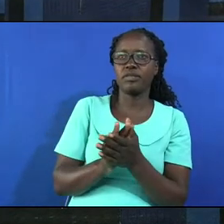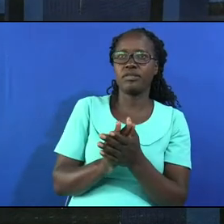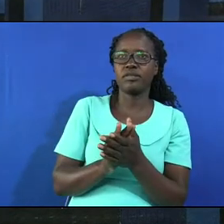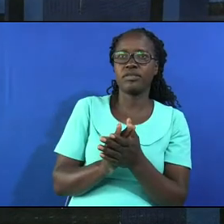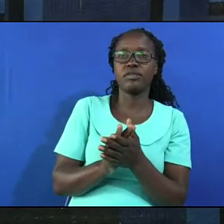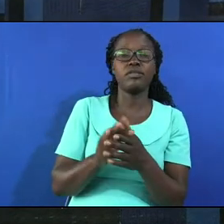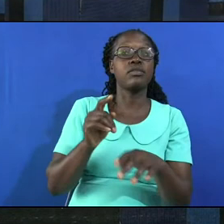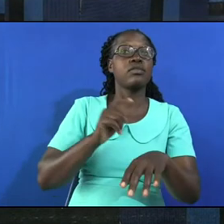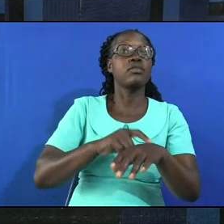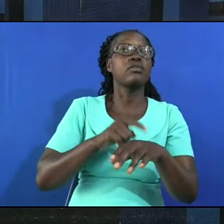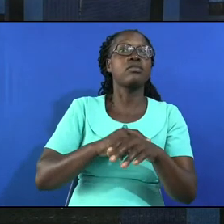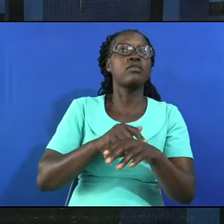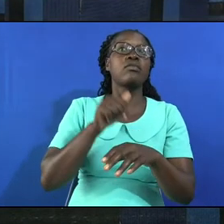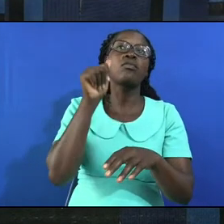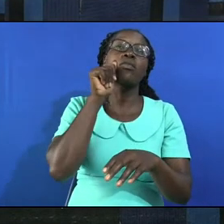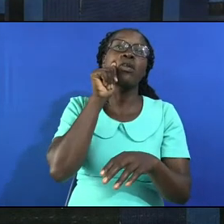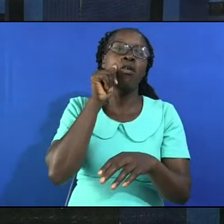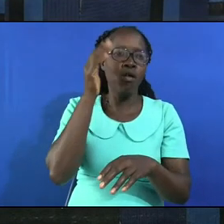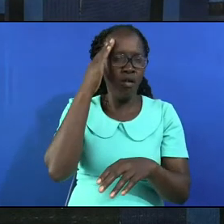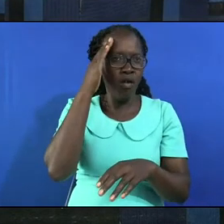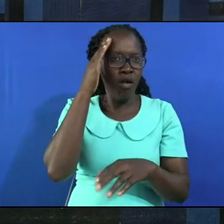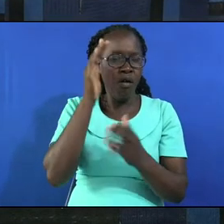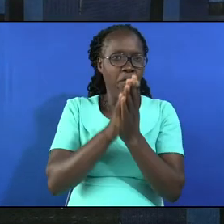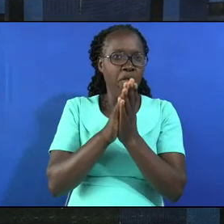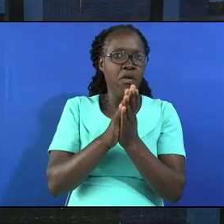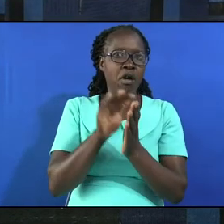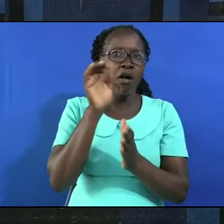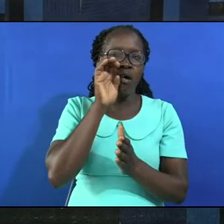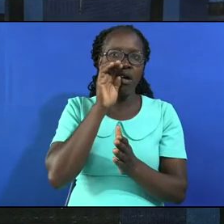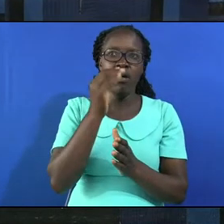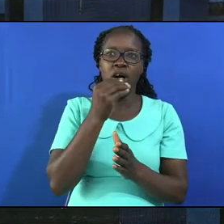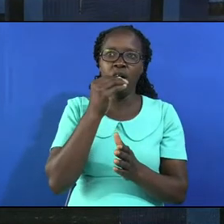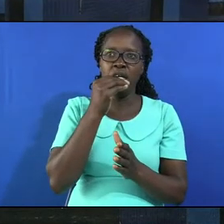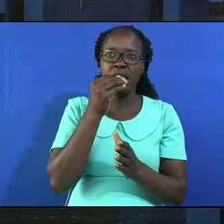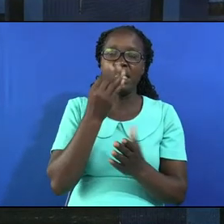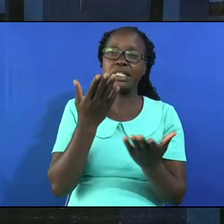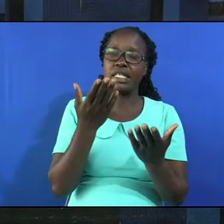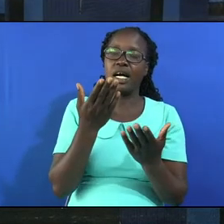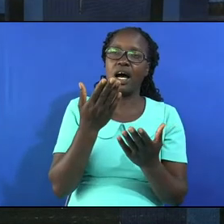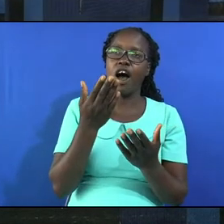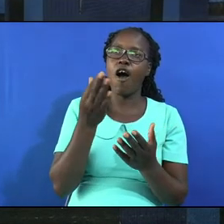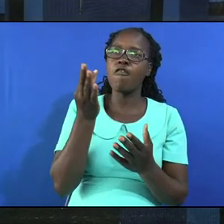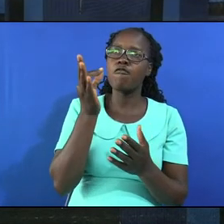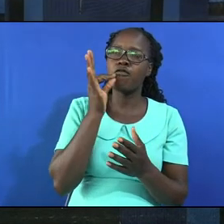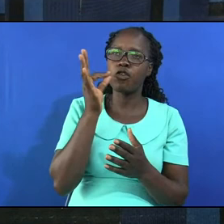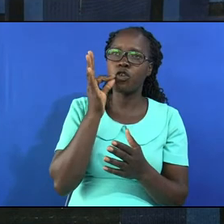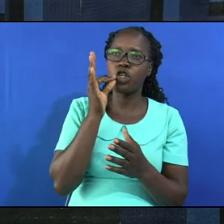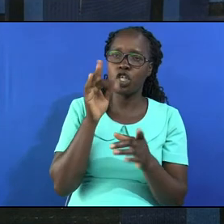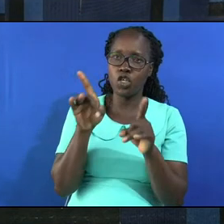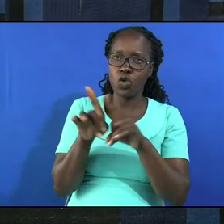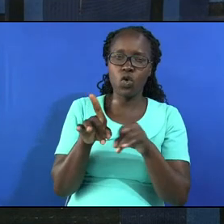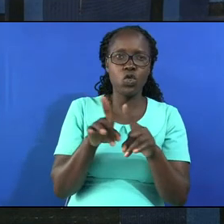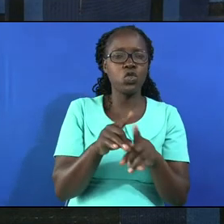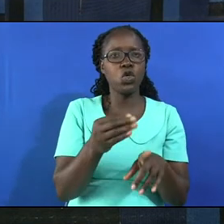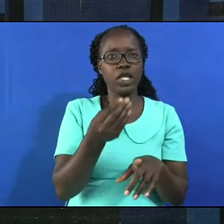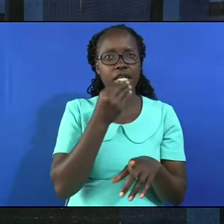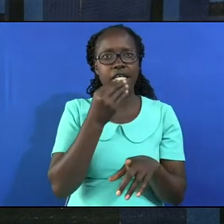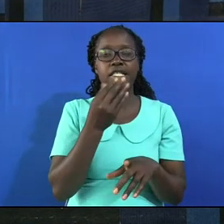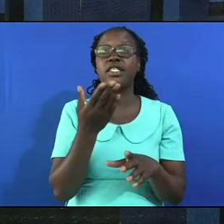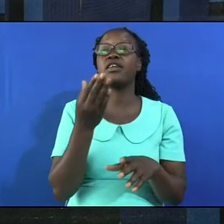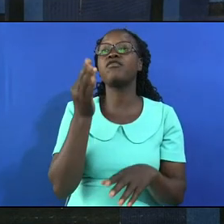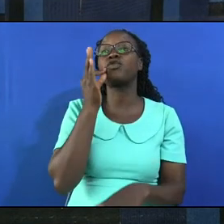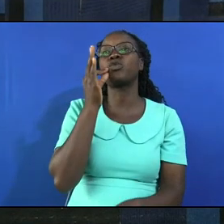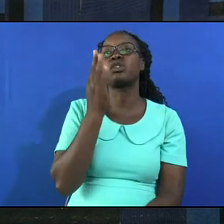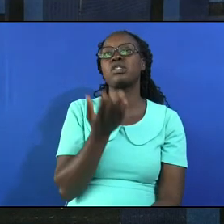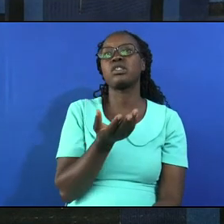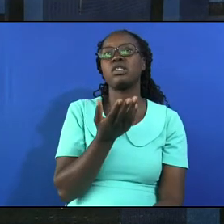When Adam noticed that Eve had eaten the forbidden fruit, he also ate the forbidden